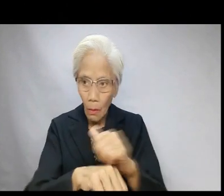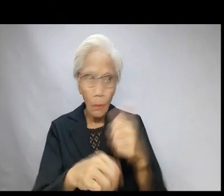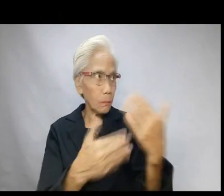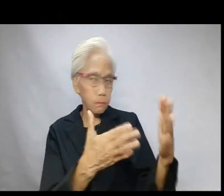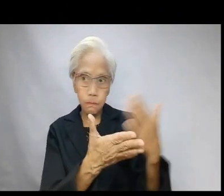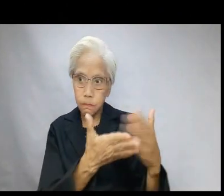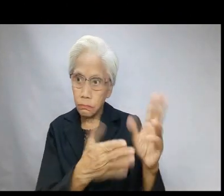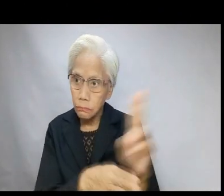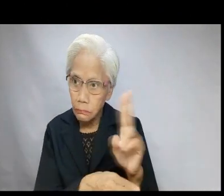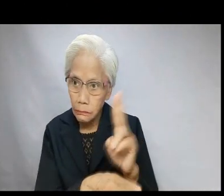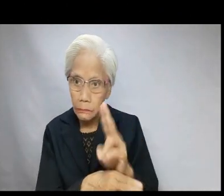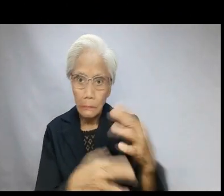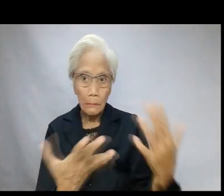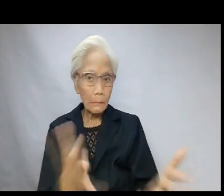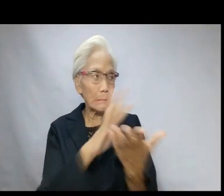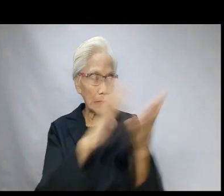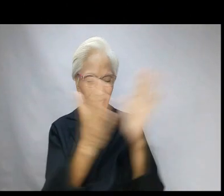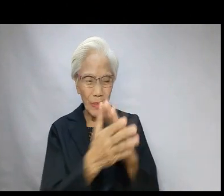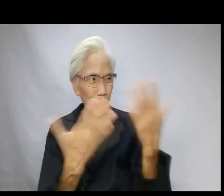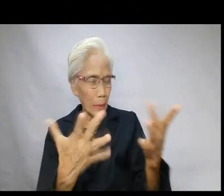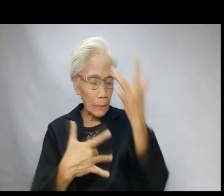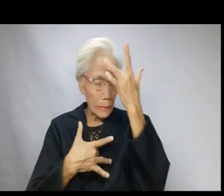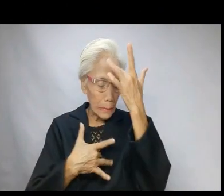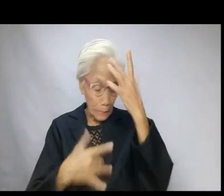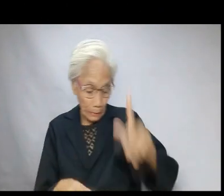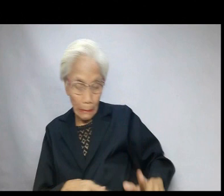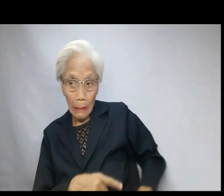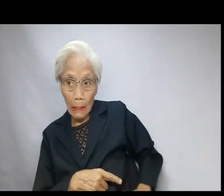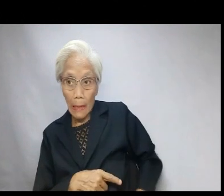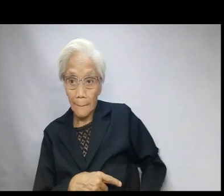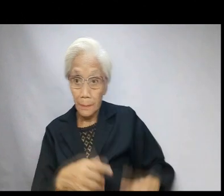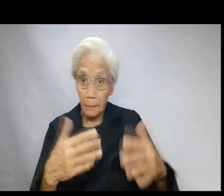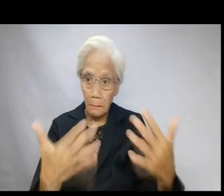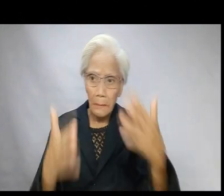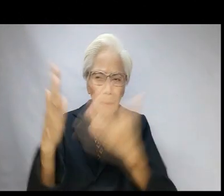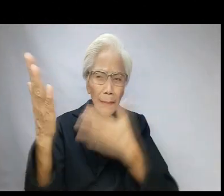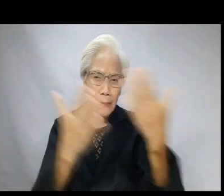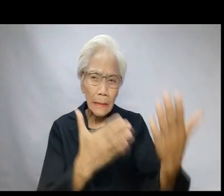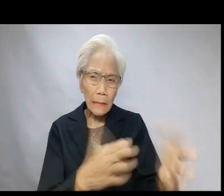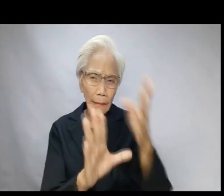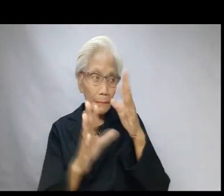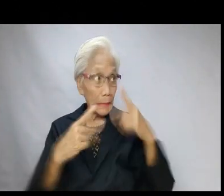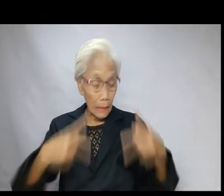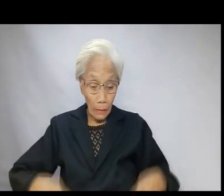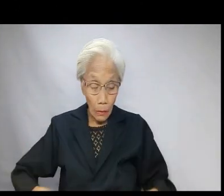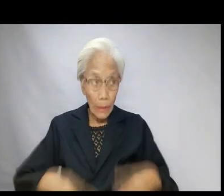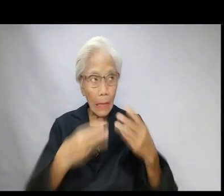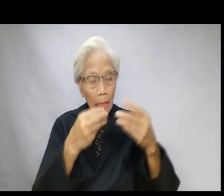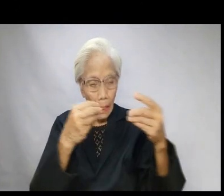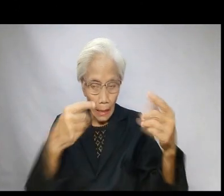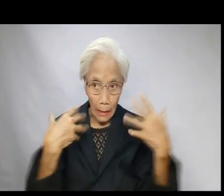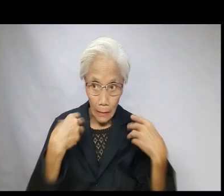definitely resulted to cirrhosis of the liver. Unknowingly, the very things he thought were bringing him physiological